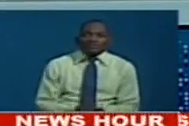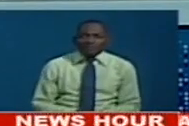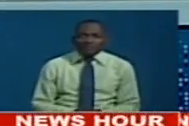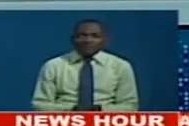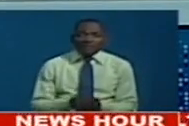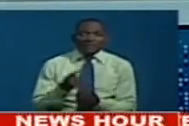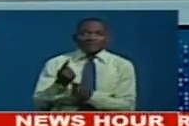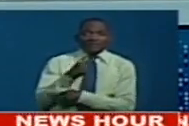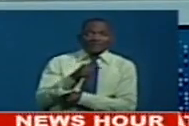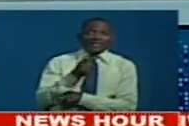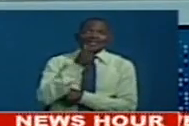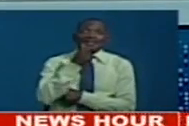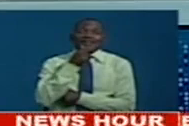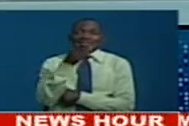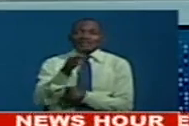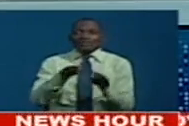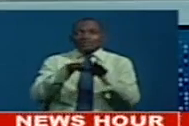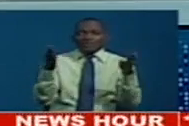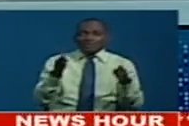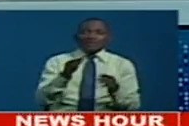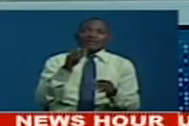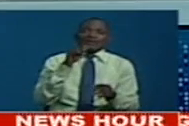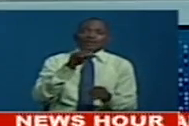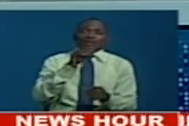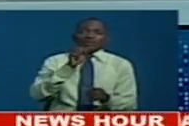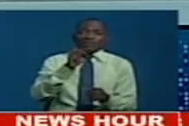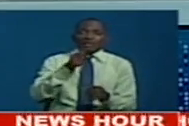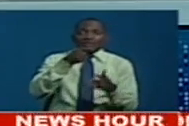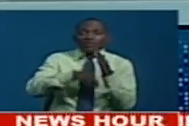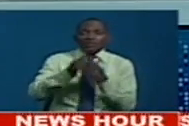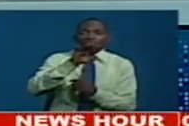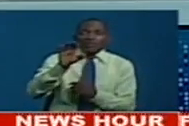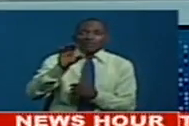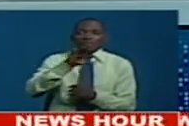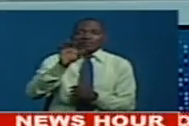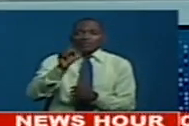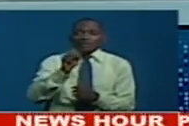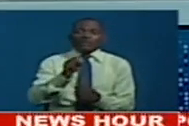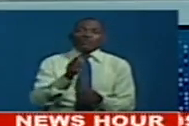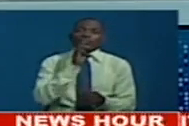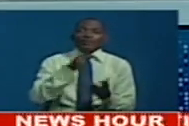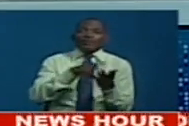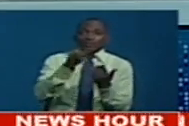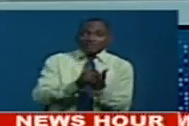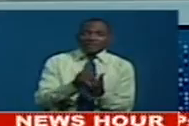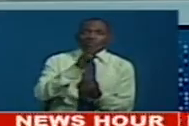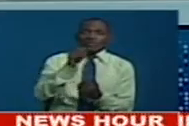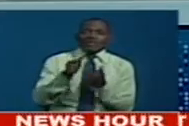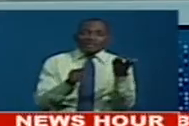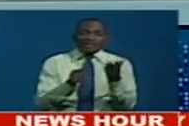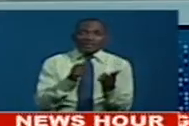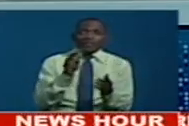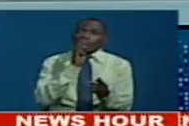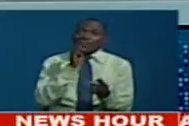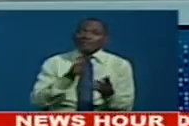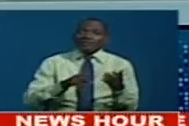On Tuesday, Nana Akufo Addo inaugurated a $55 million water project at Jambusi in the Wa West district. The facility